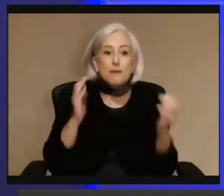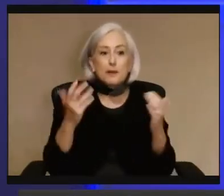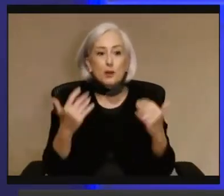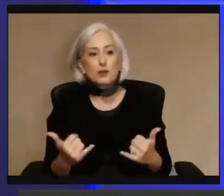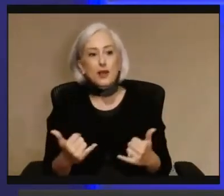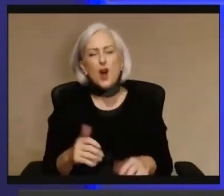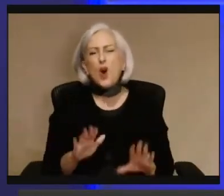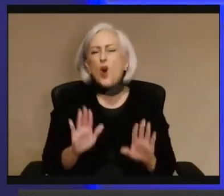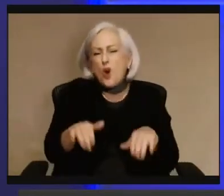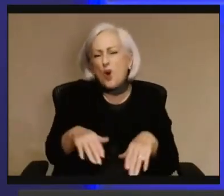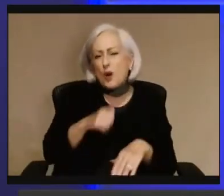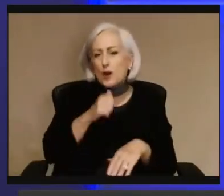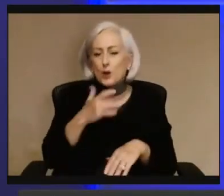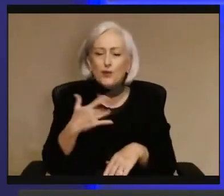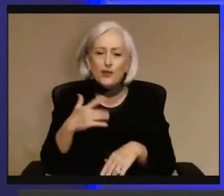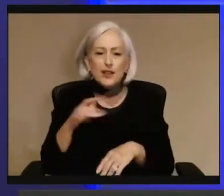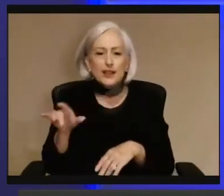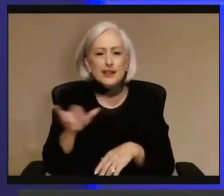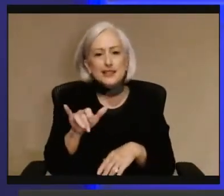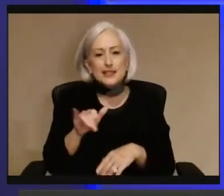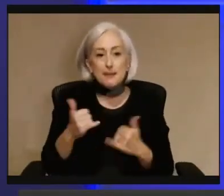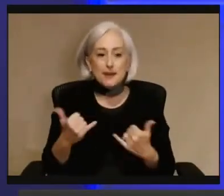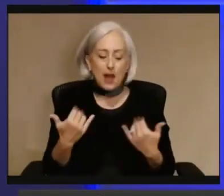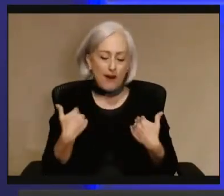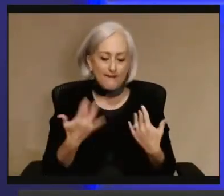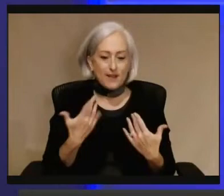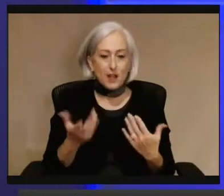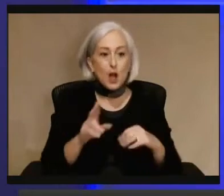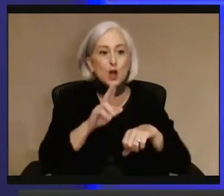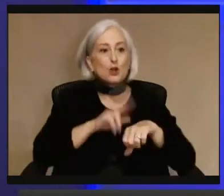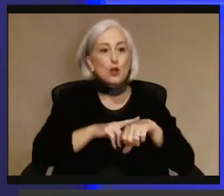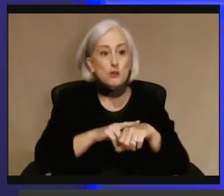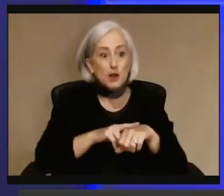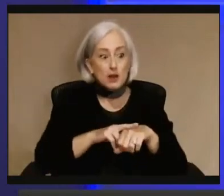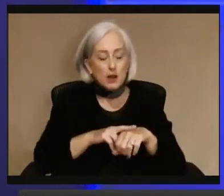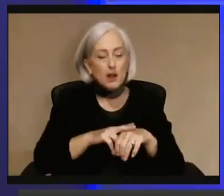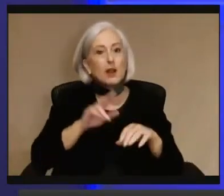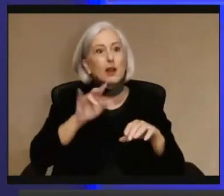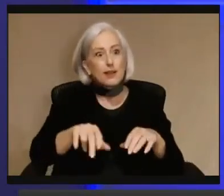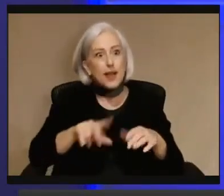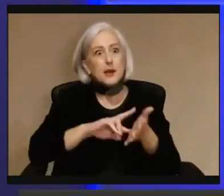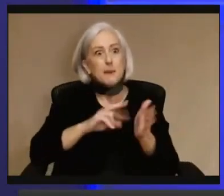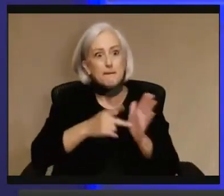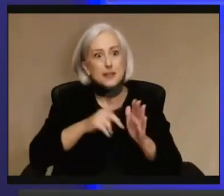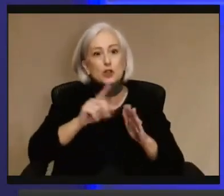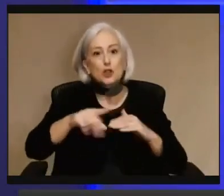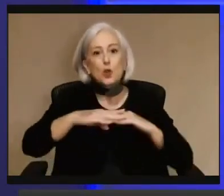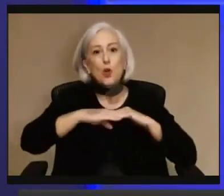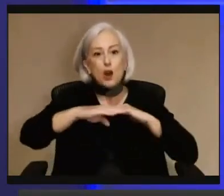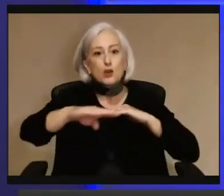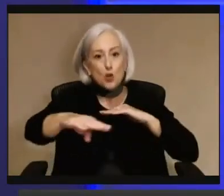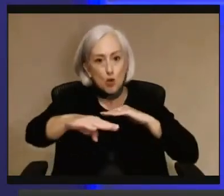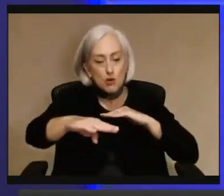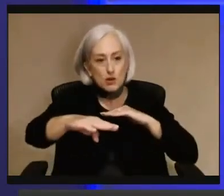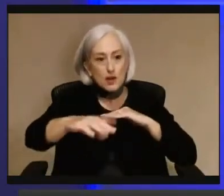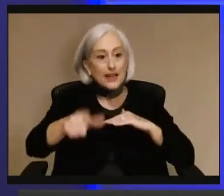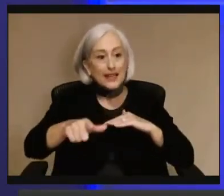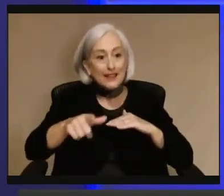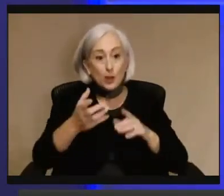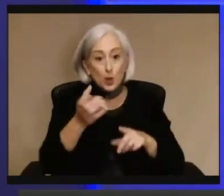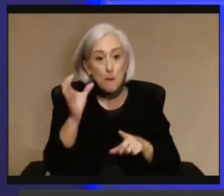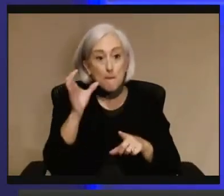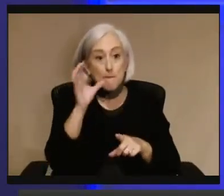just feel more normal. And I'm like, and that it means that you're stabilized. So if you start to miss a dose, or if you start to get off your